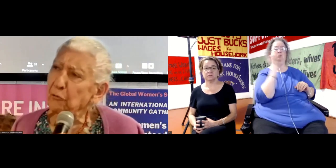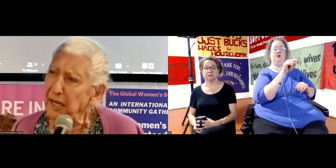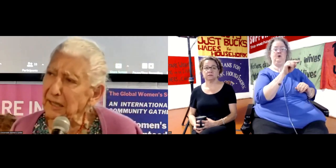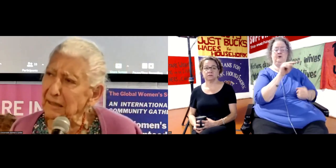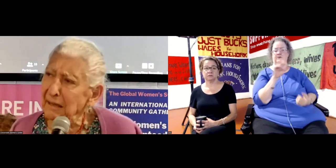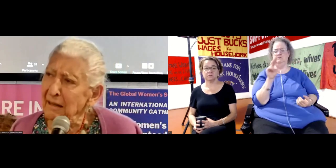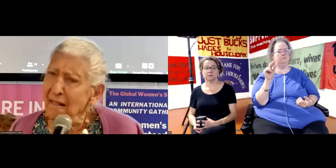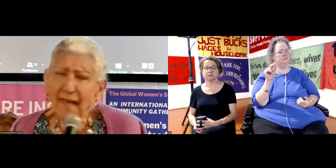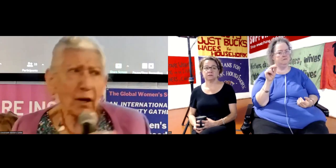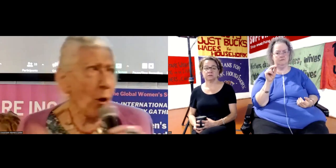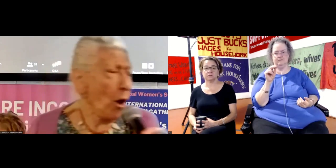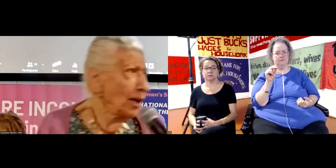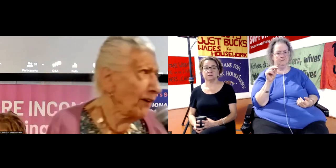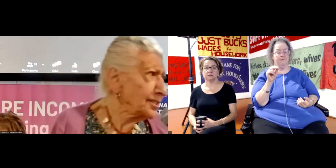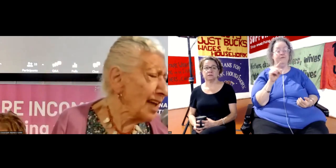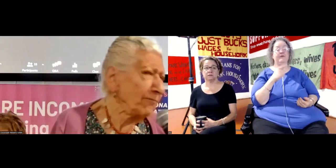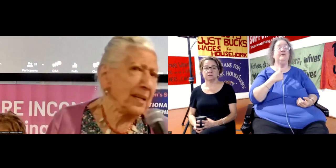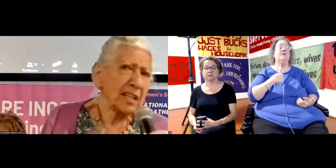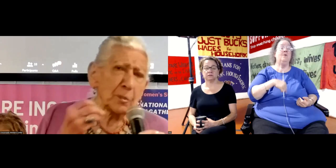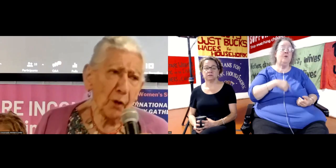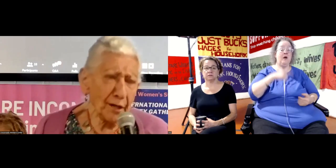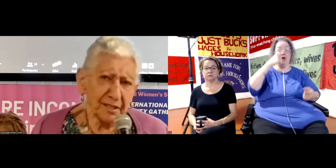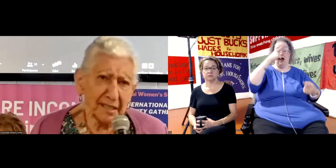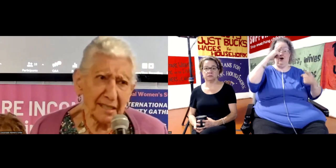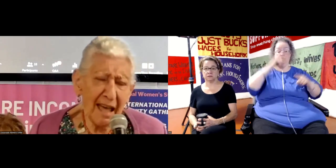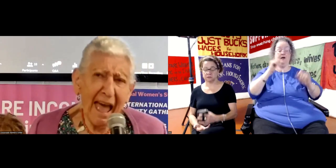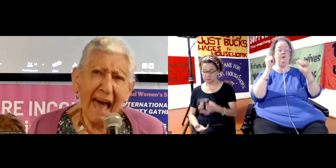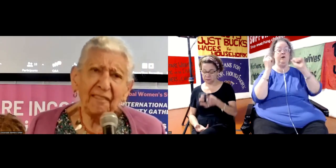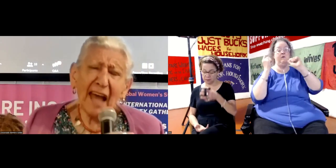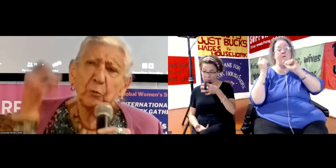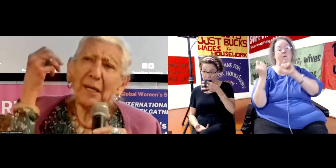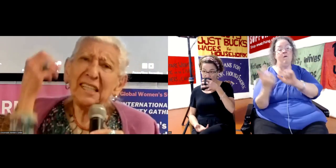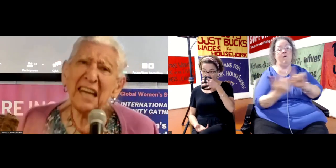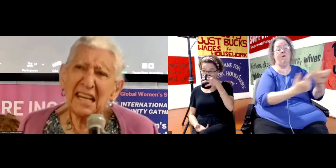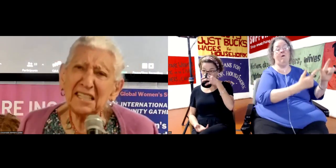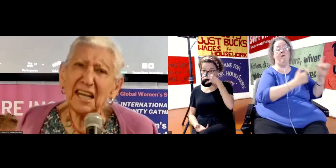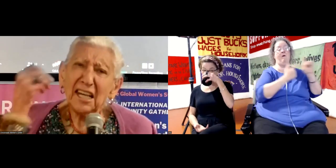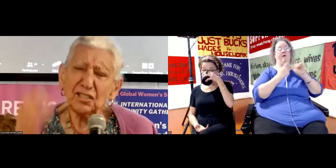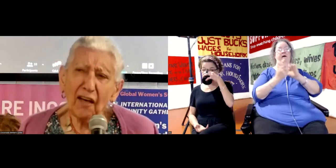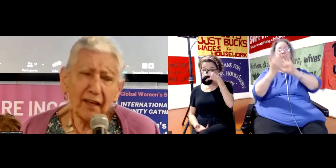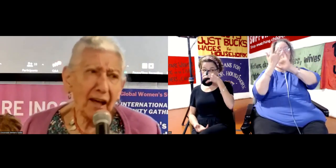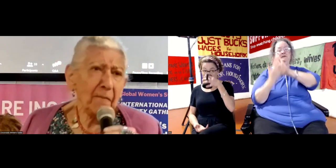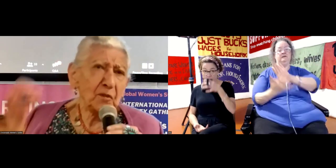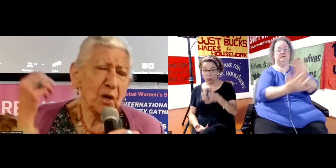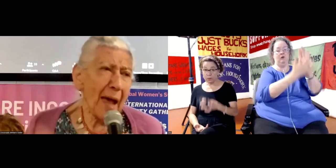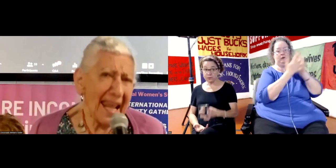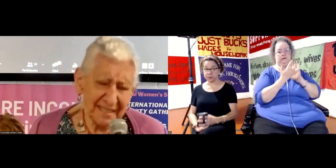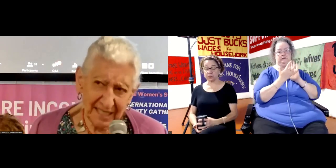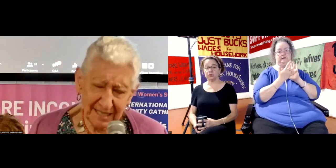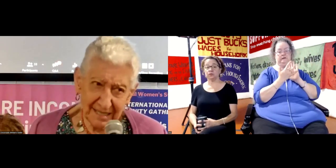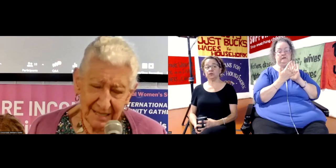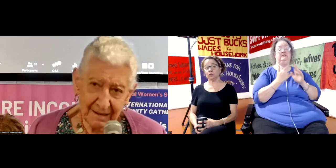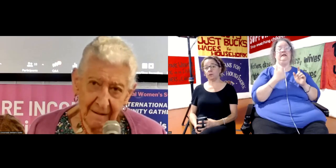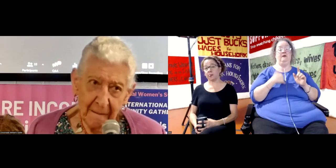have agreed that all of us have been exploited and that we need each other to